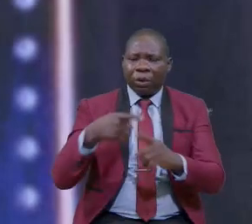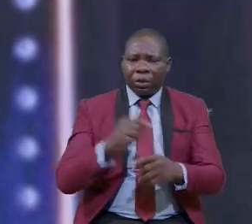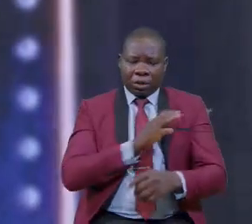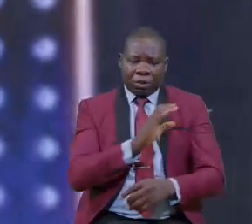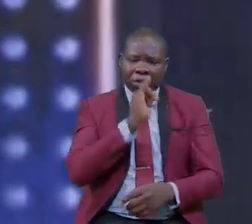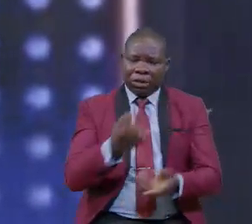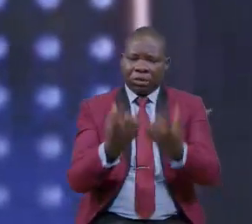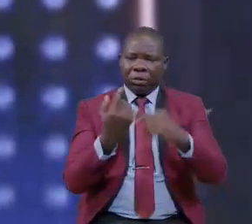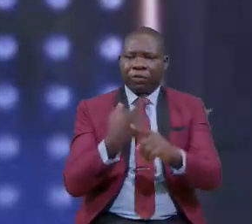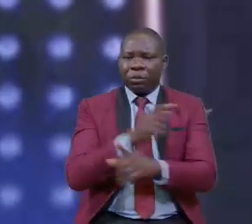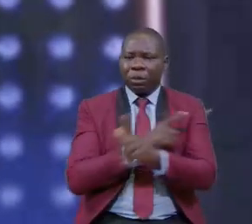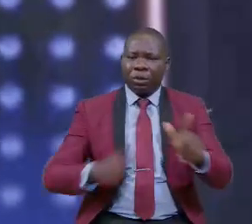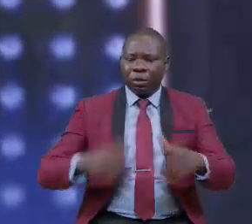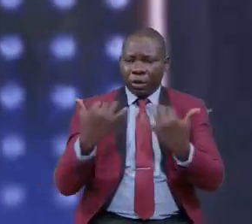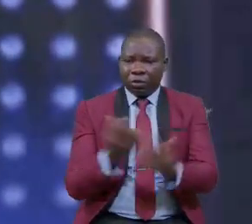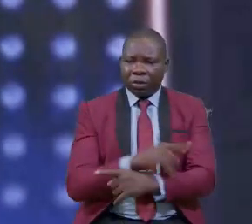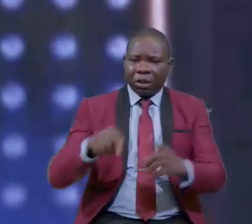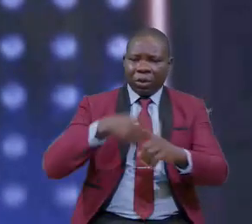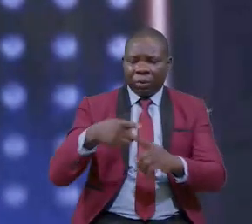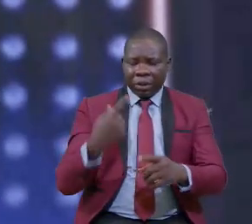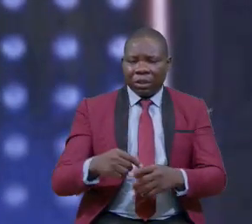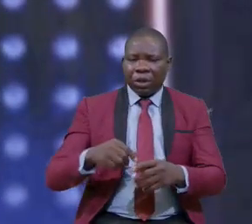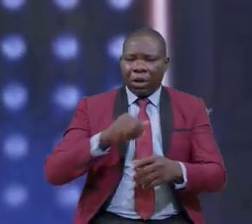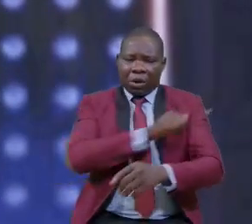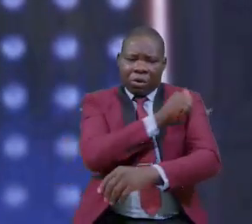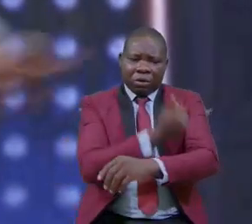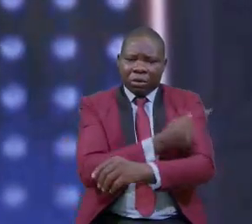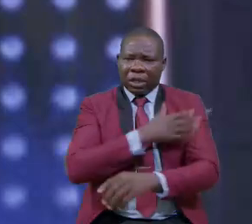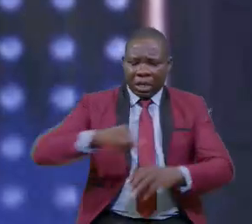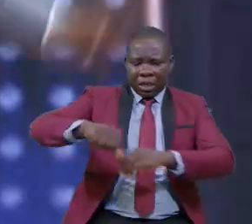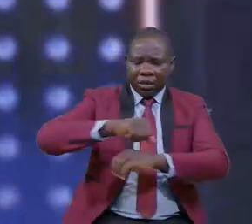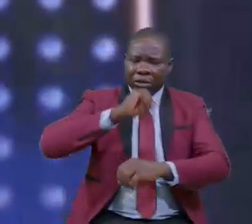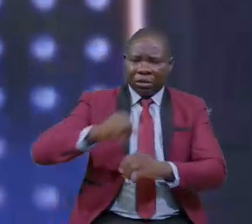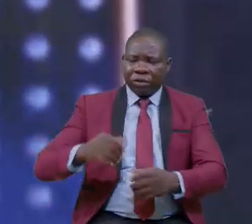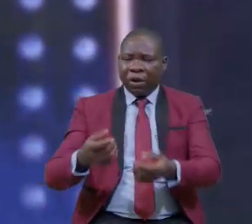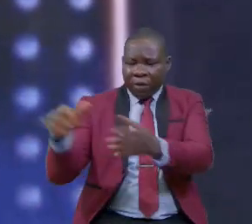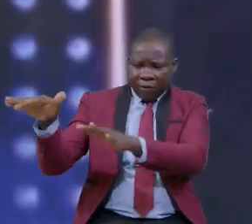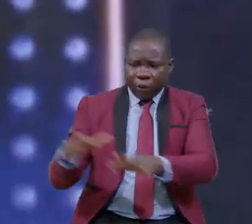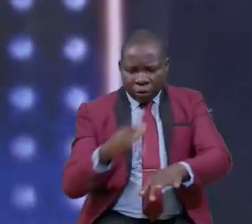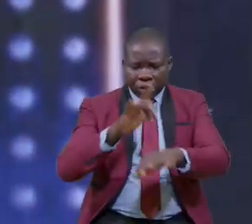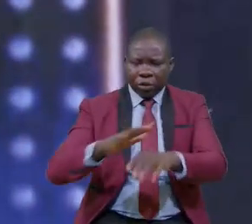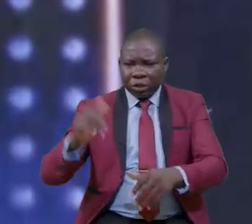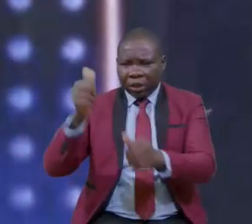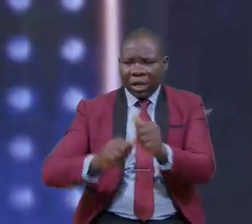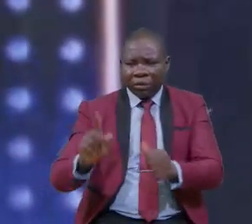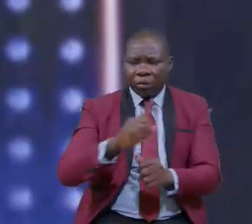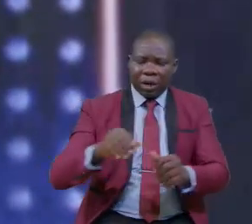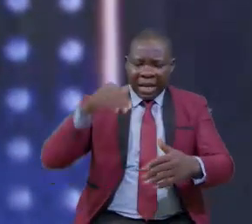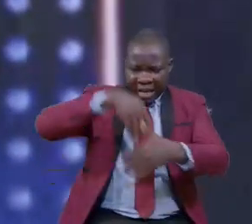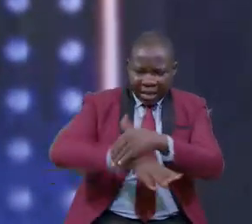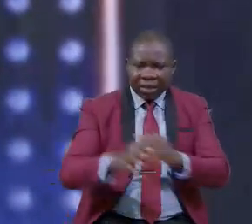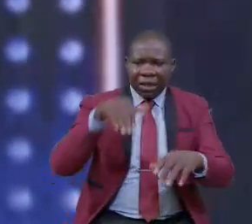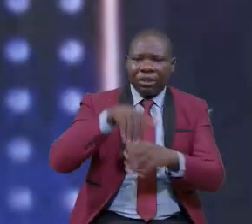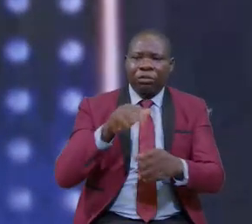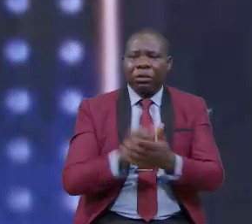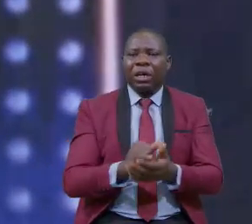the anointing is flowing and touching everyone, get into that stream. And today,